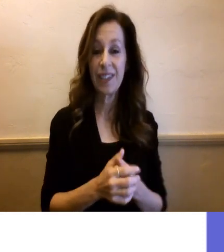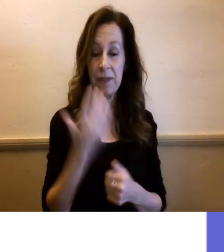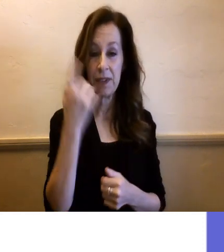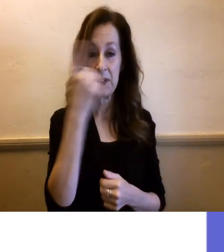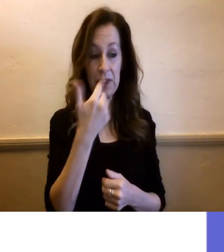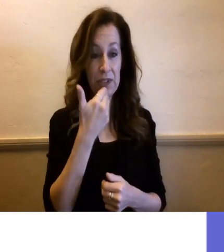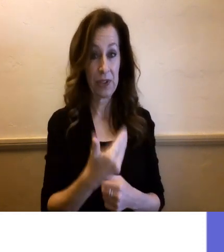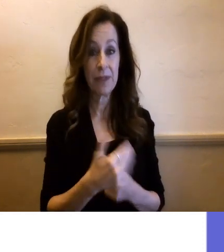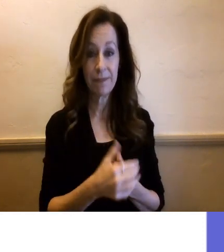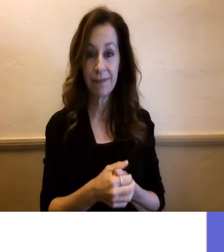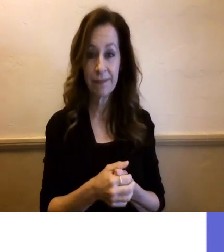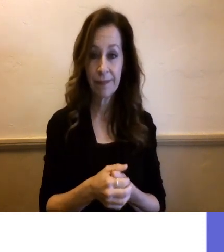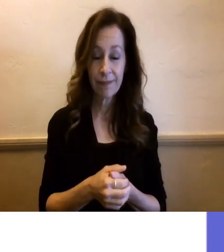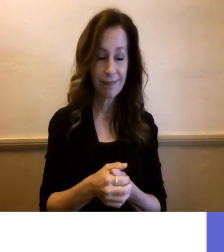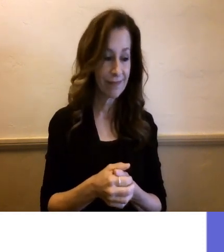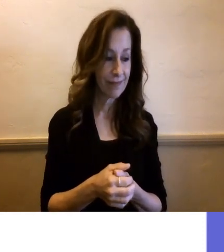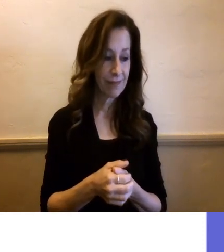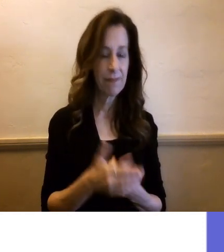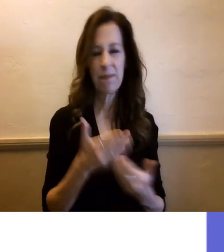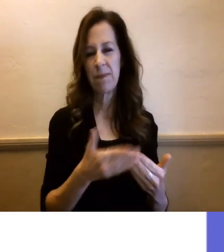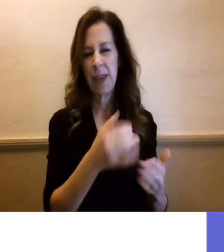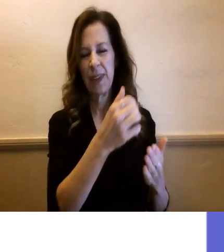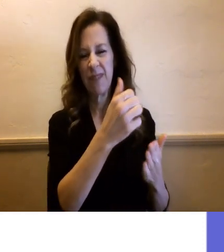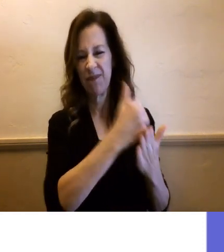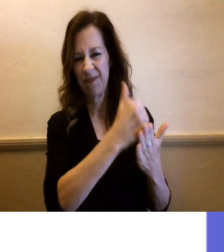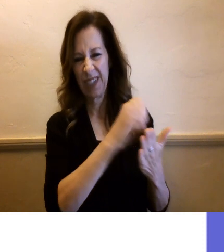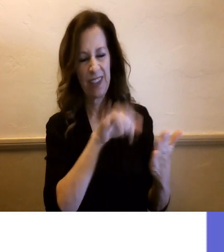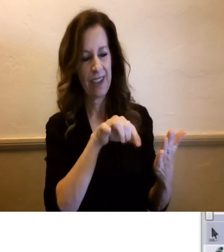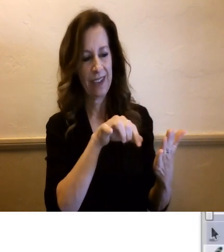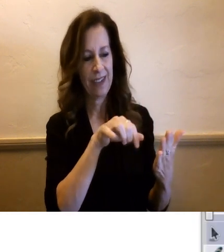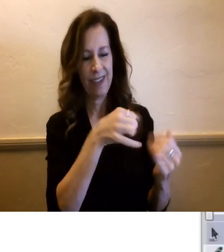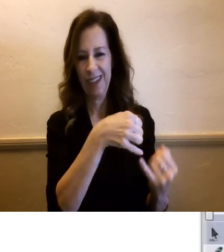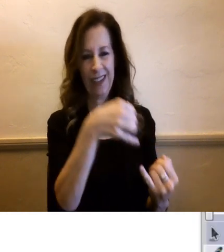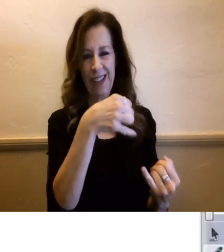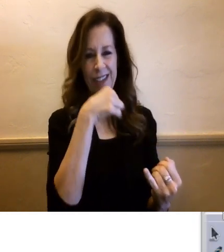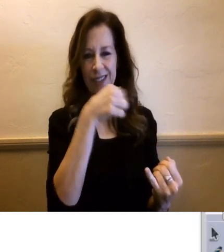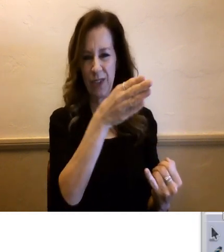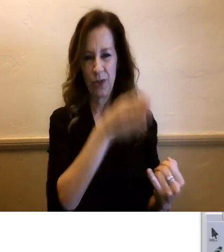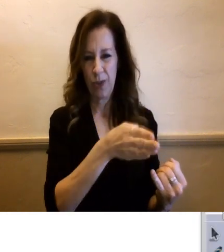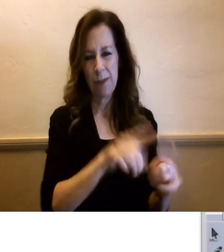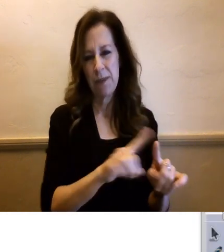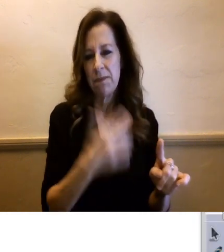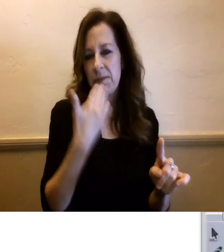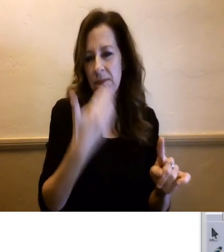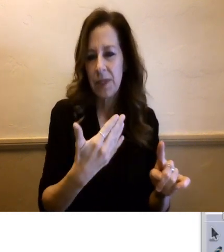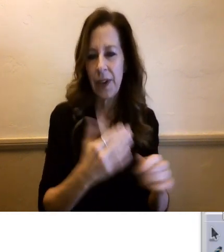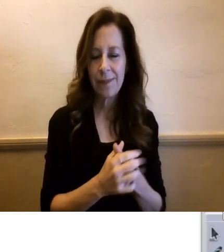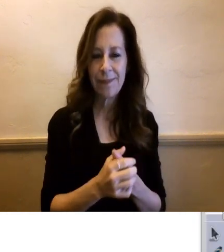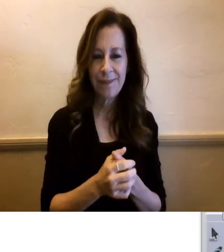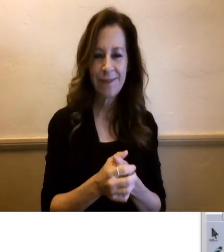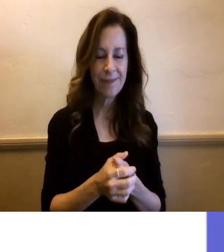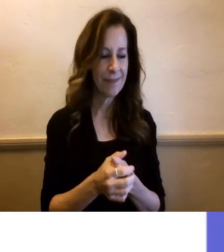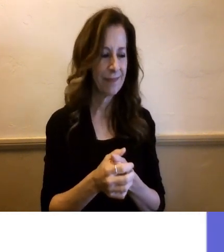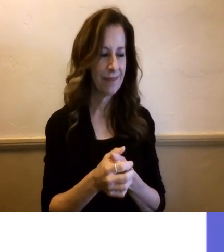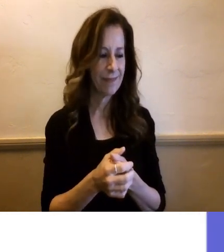And there you go. Looks pretty good. Maybe I'll erase that one because that line doesn't look so straight. But it's pretty good for right